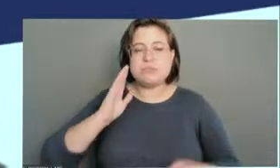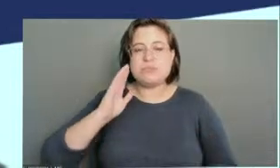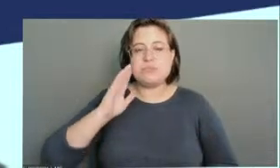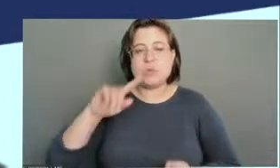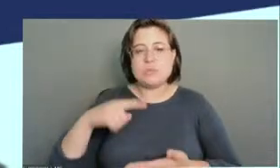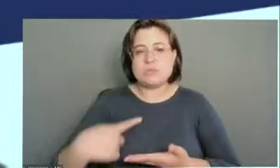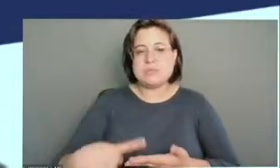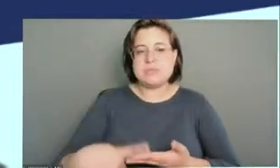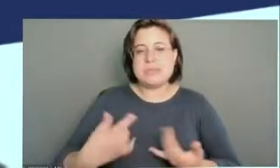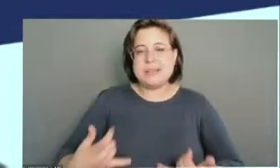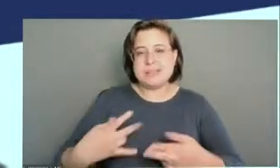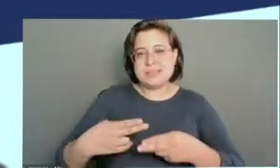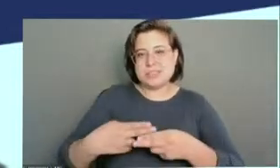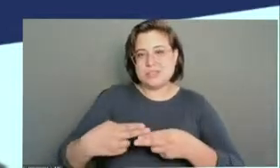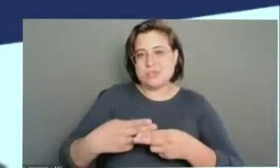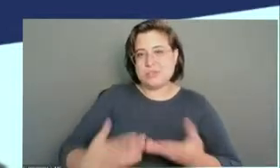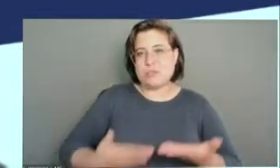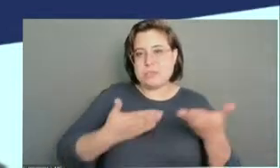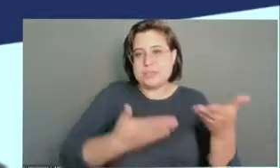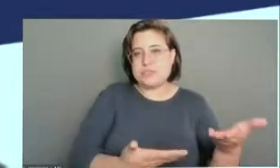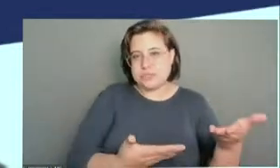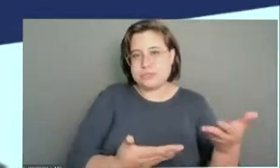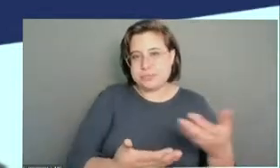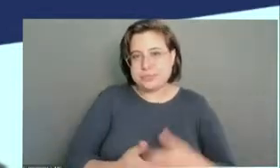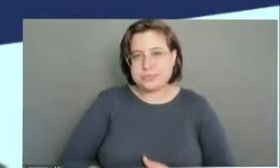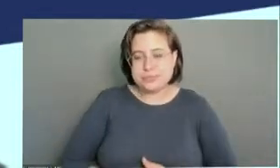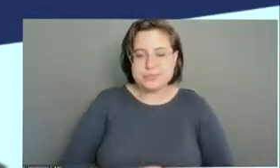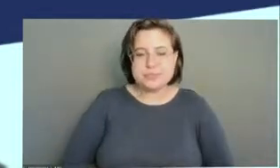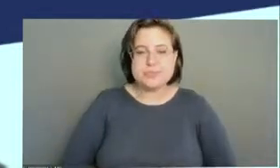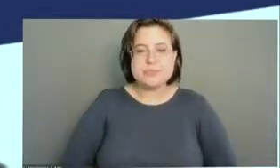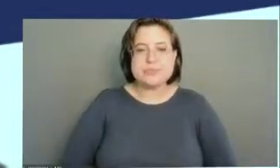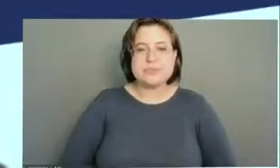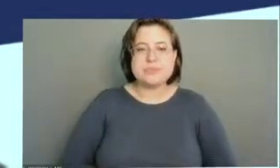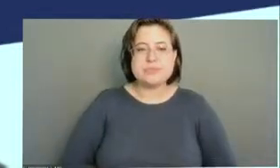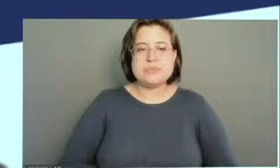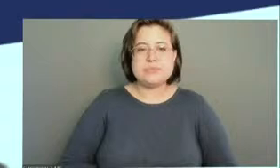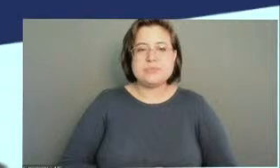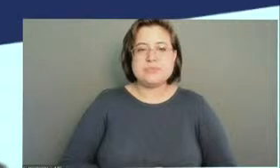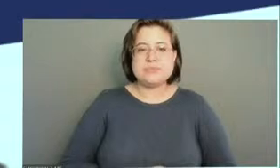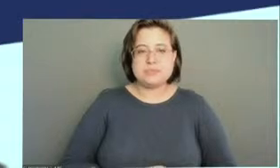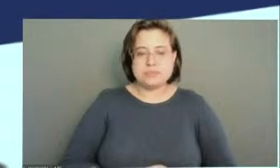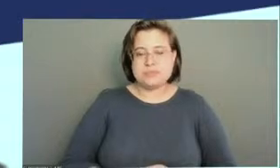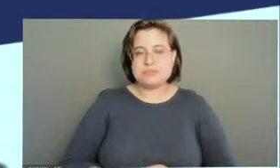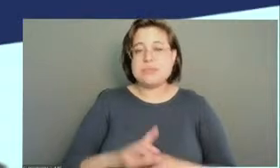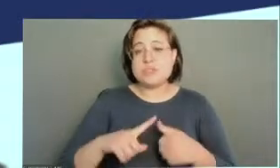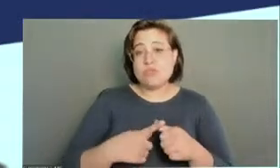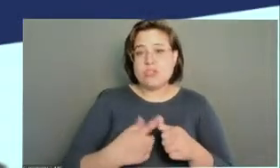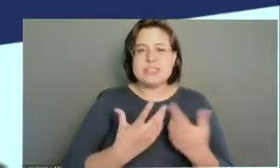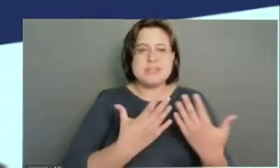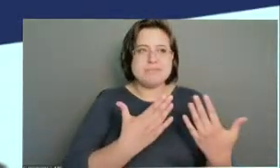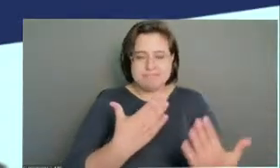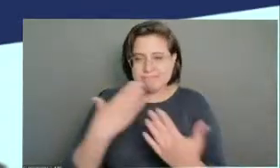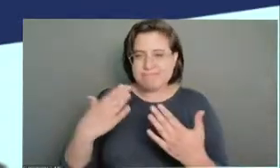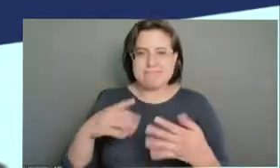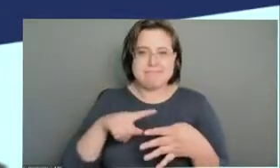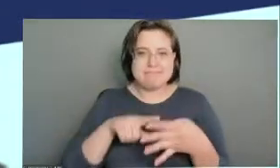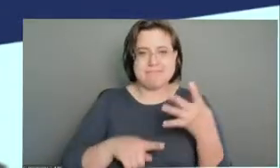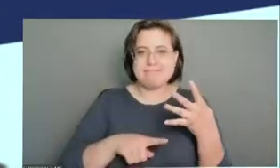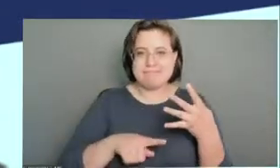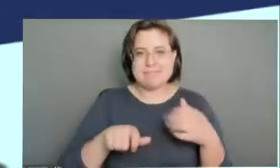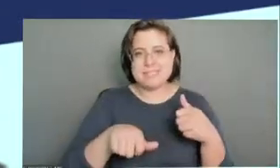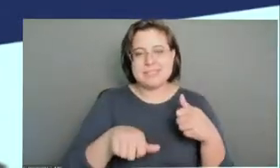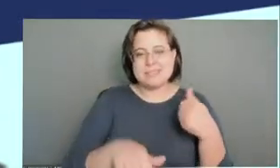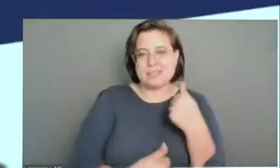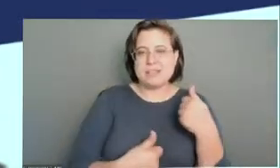interim recommendations. Up top, of course, again, thank you to each of the task force